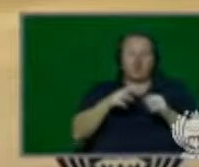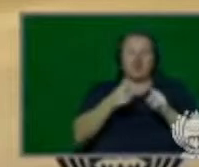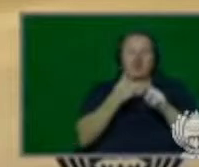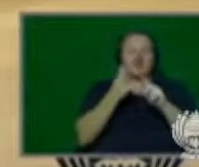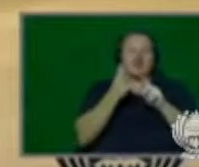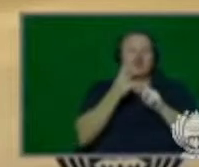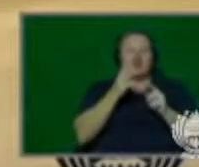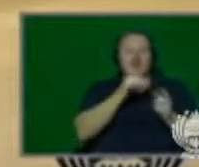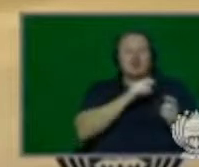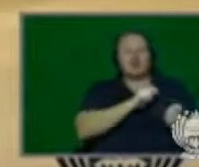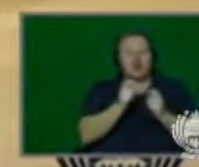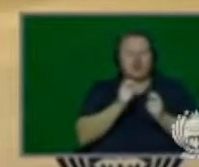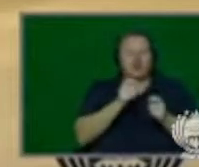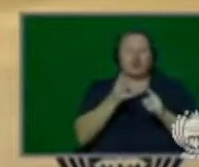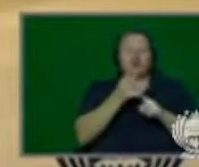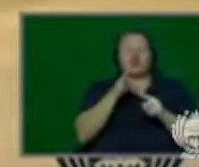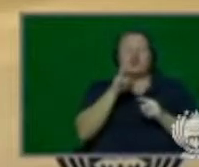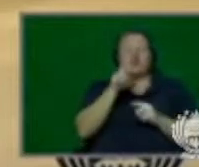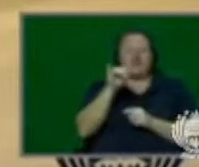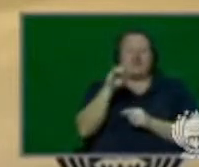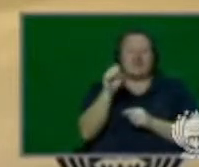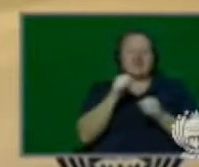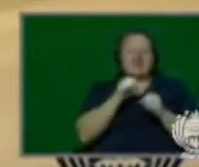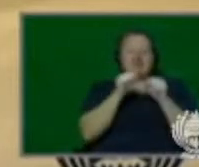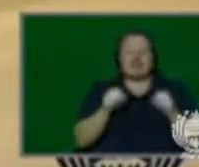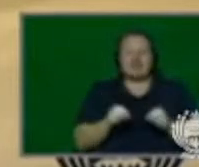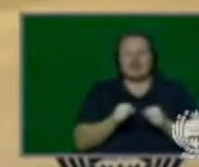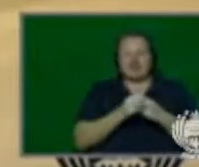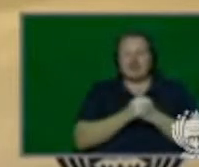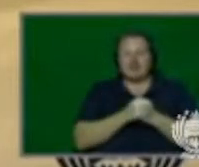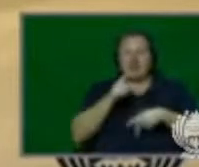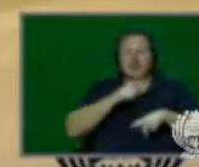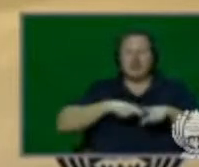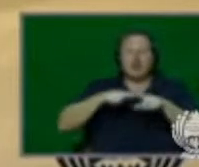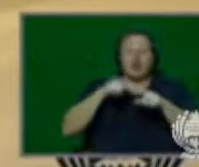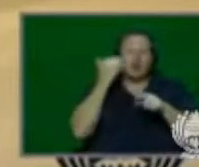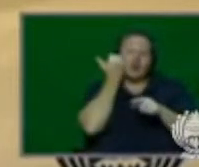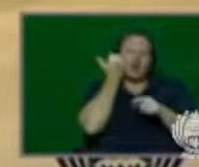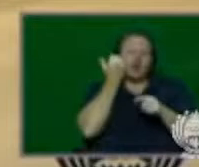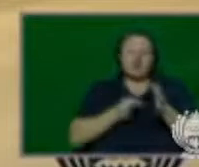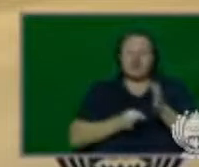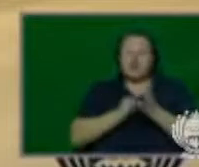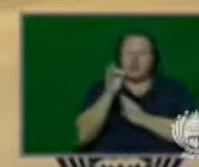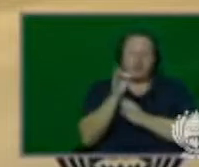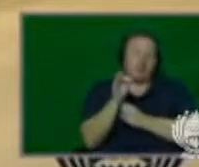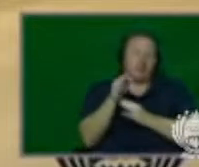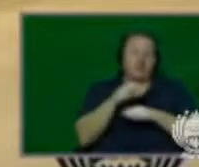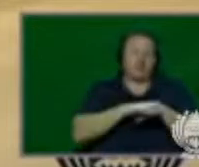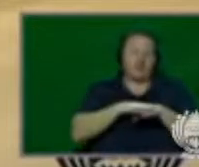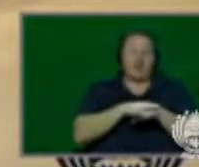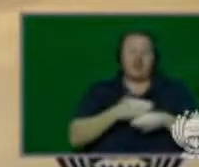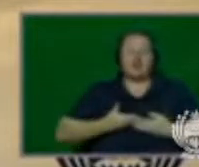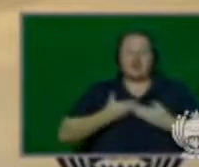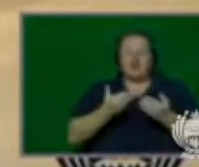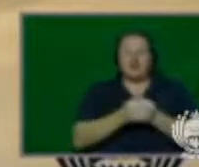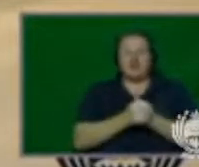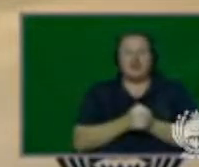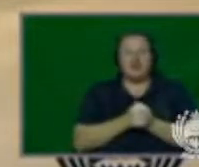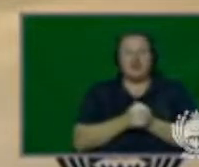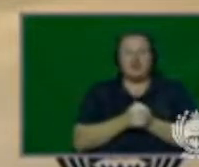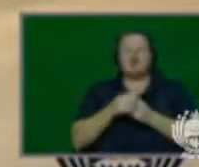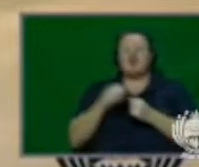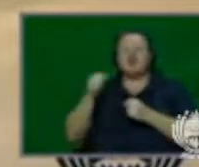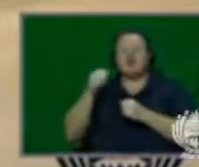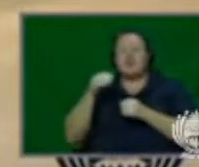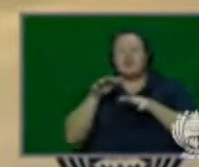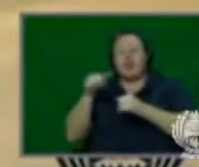system. Strengthen local government in improving the delivery of basic services. Harnessing digital public infrastructure as